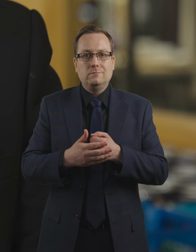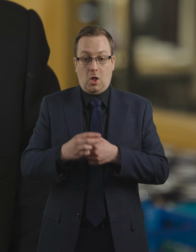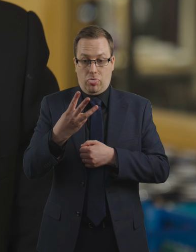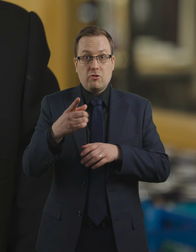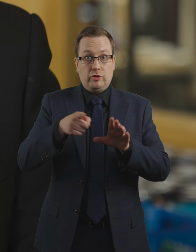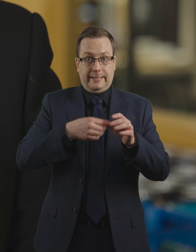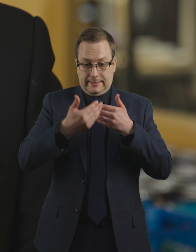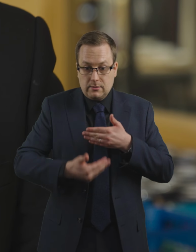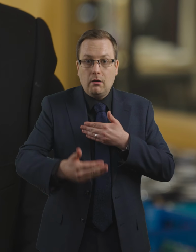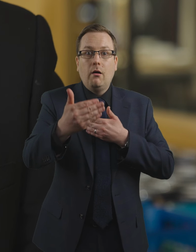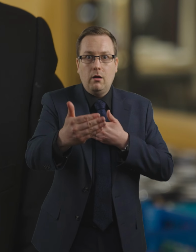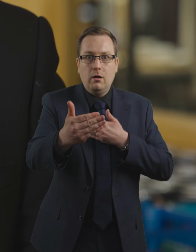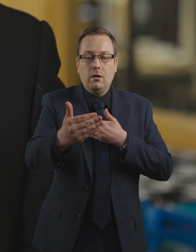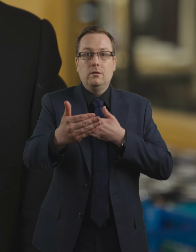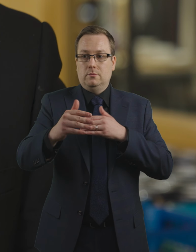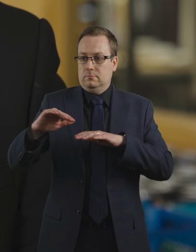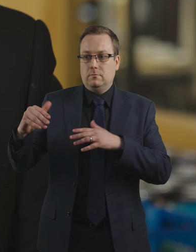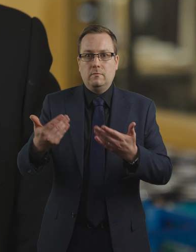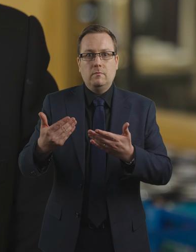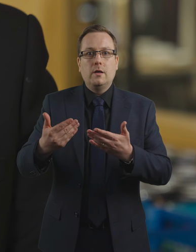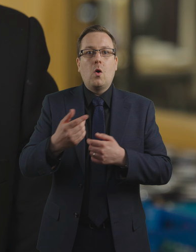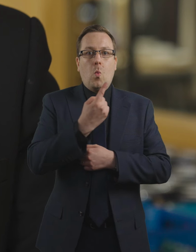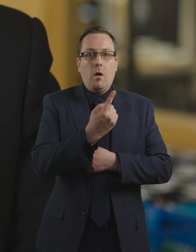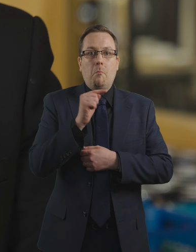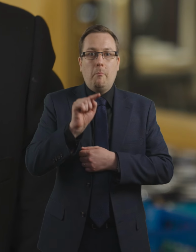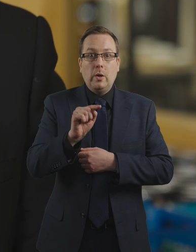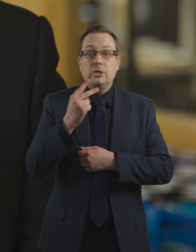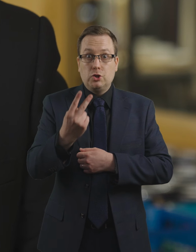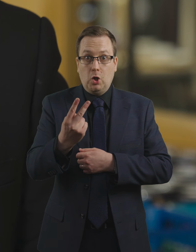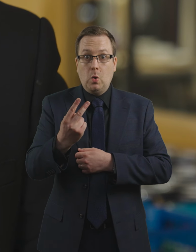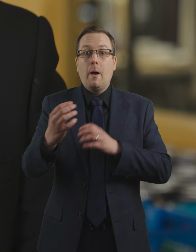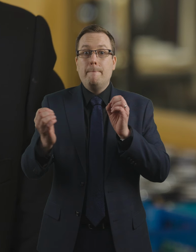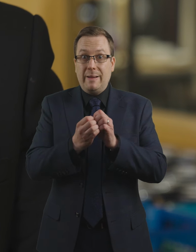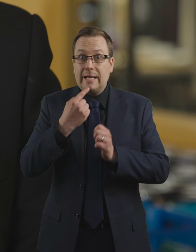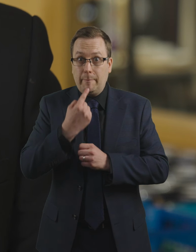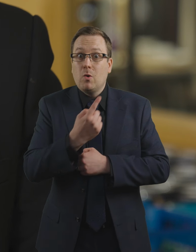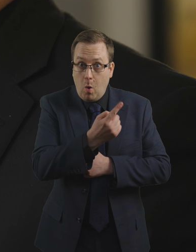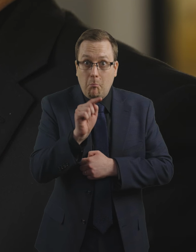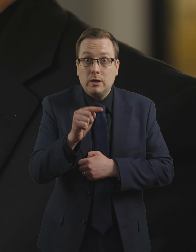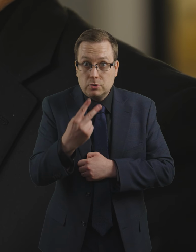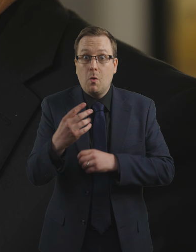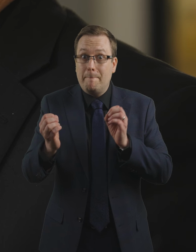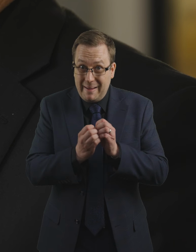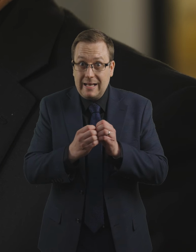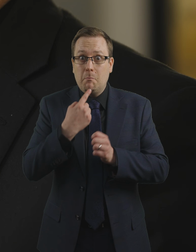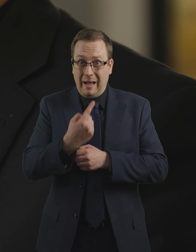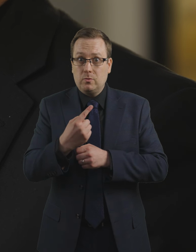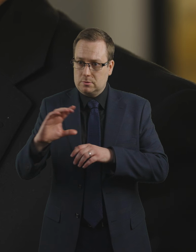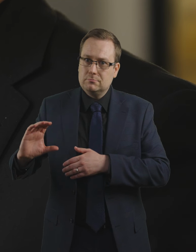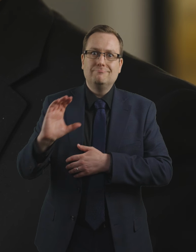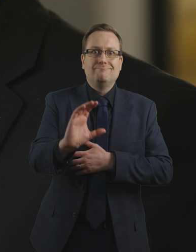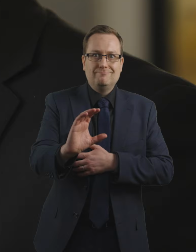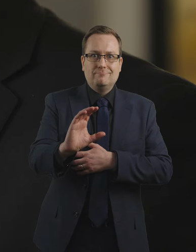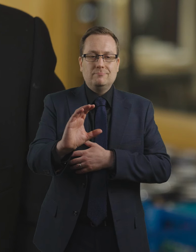3 years, there'll be 1.2 billion, yes, that was billion pounds available to support ministry in the poorest parishes in